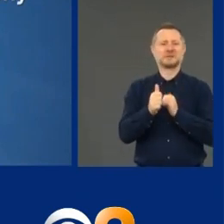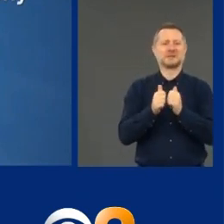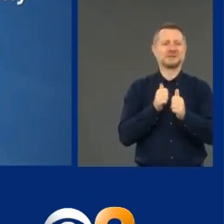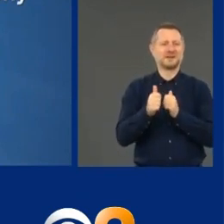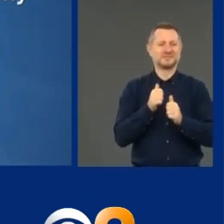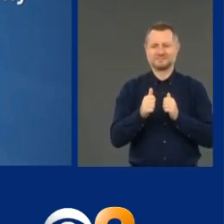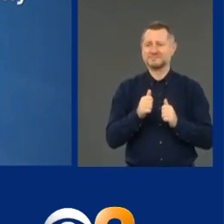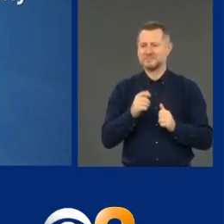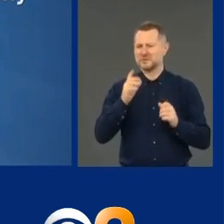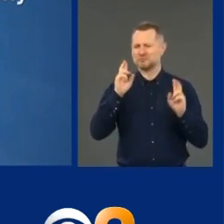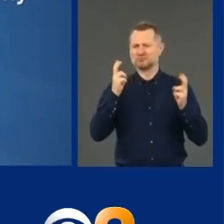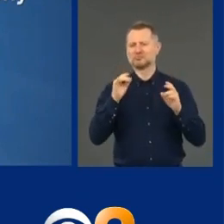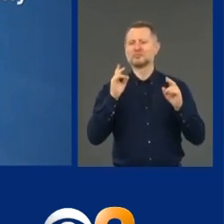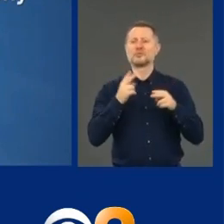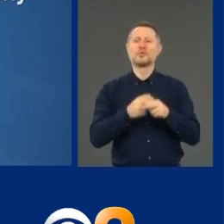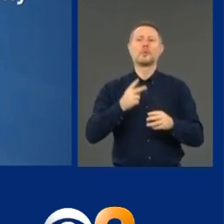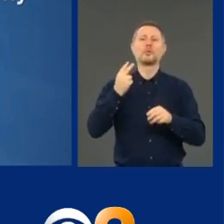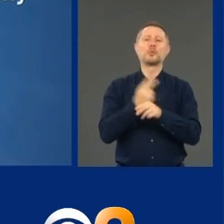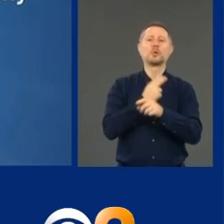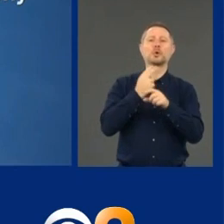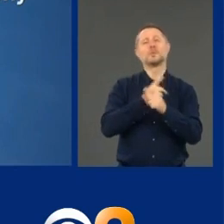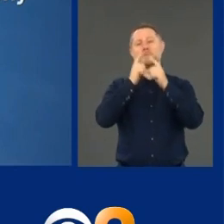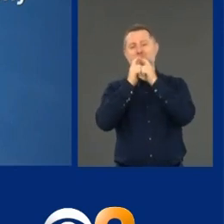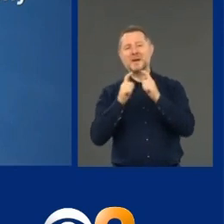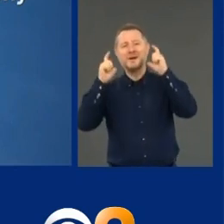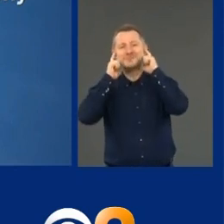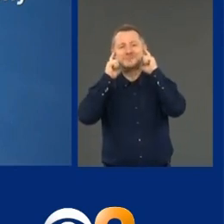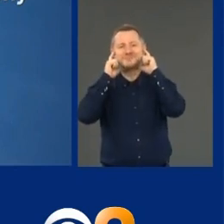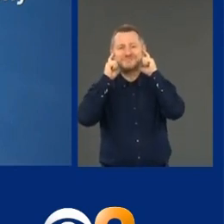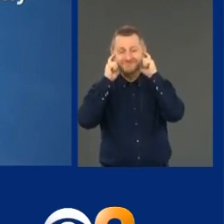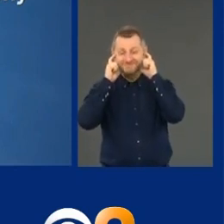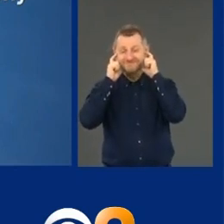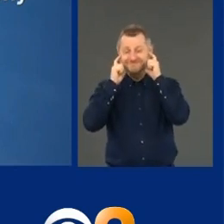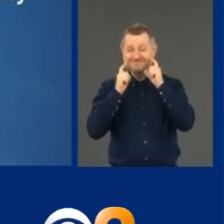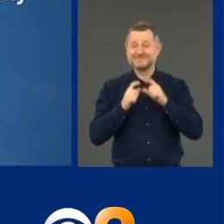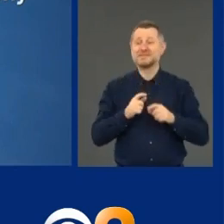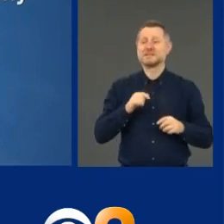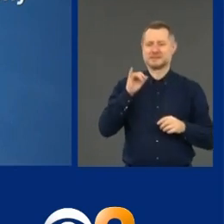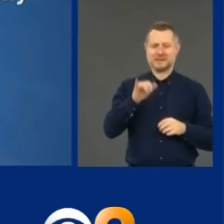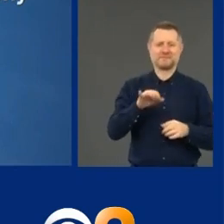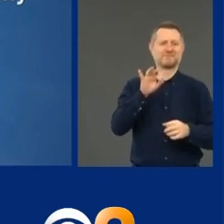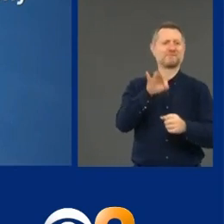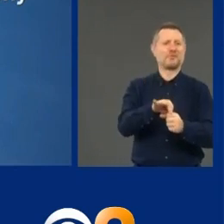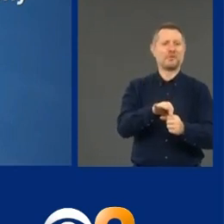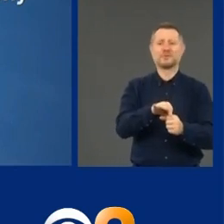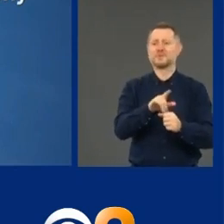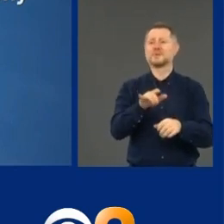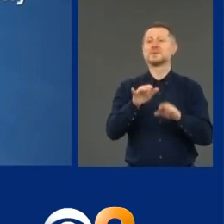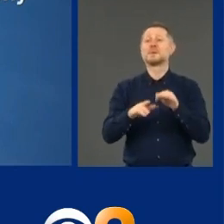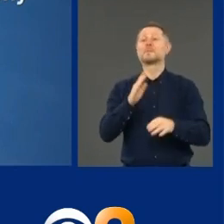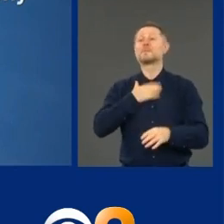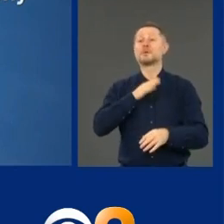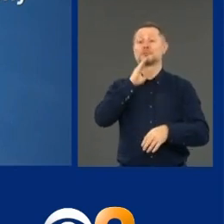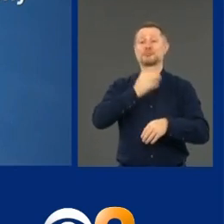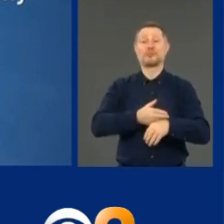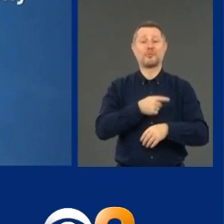the wear a mask ad, the most convincing ad. Mariah, my daughter's running